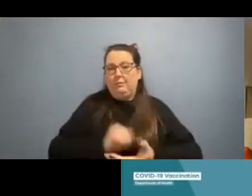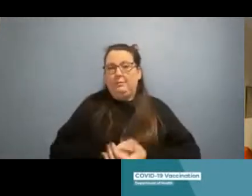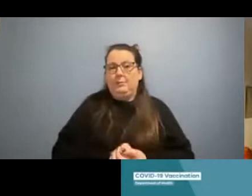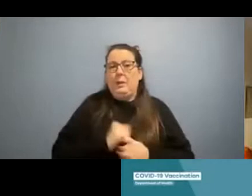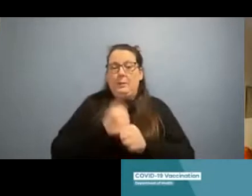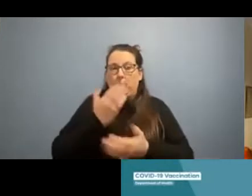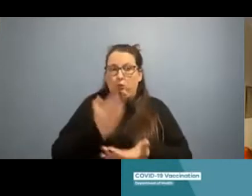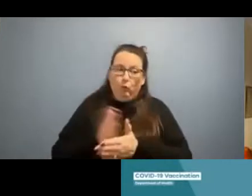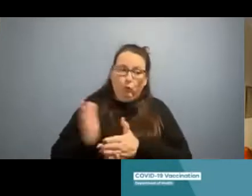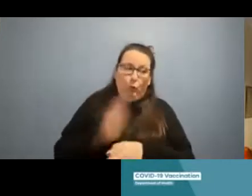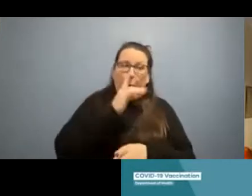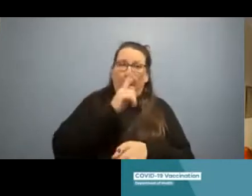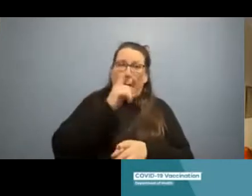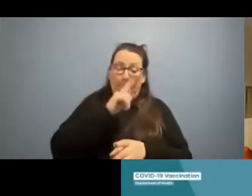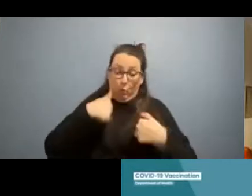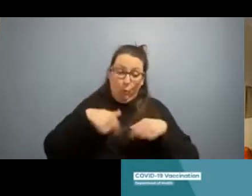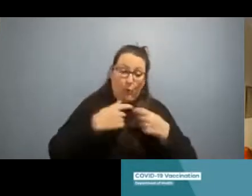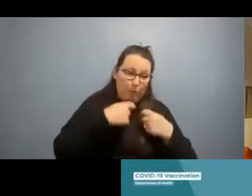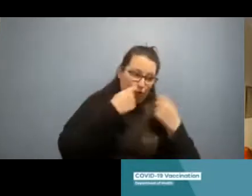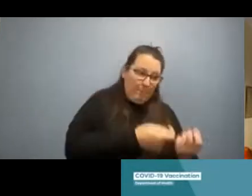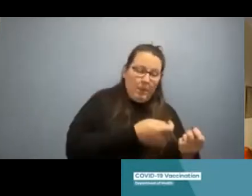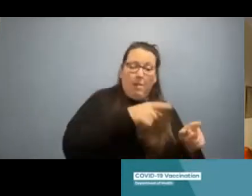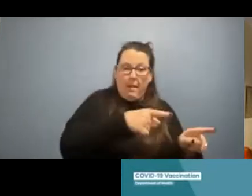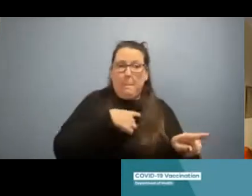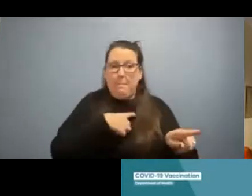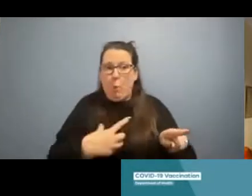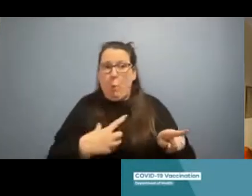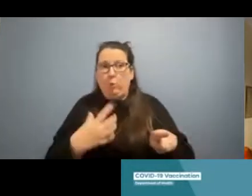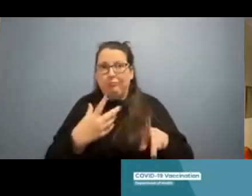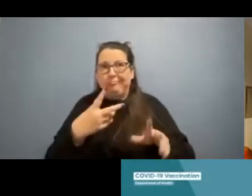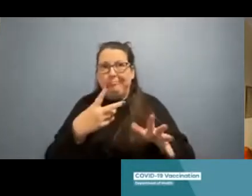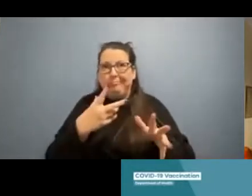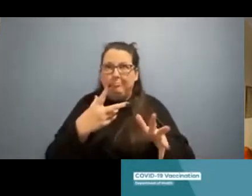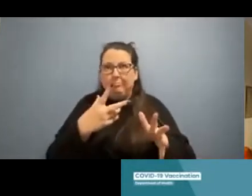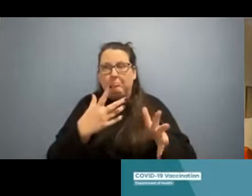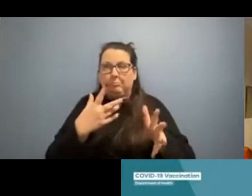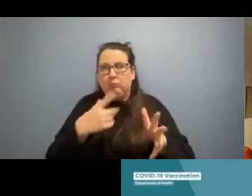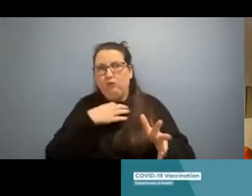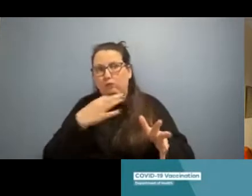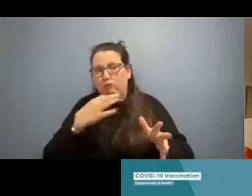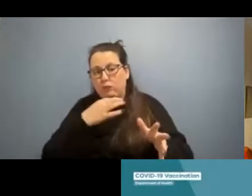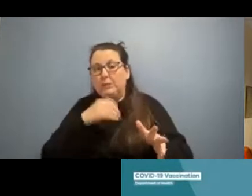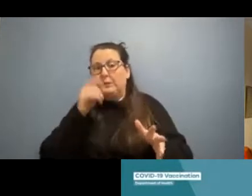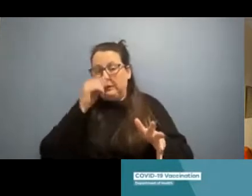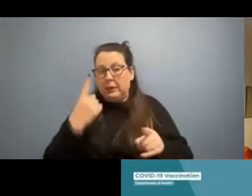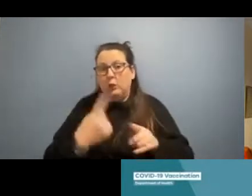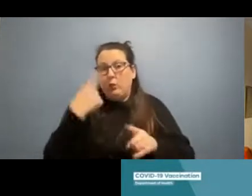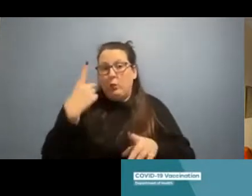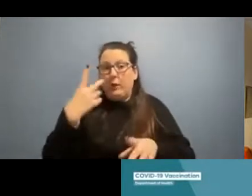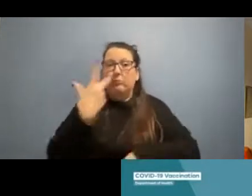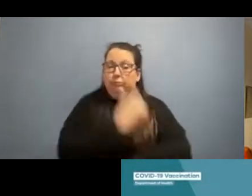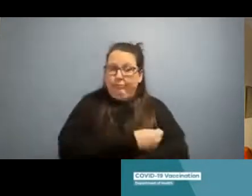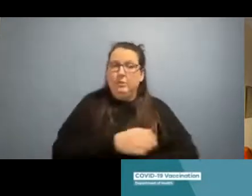that the people that we represent, the people who are most vulnerable, are taken care of as soon as we can. So if there's any feedback you want me to